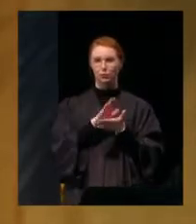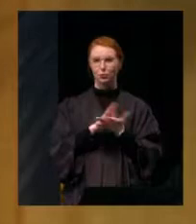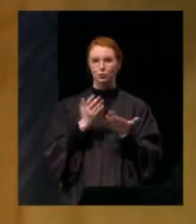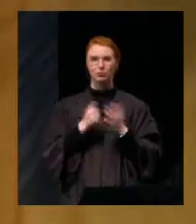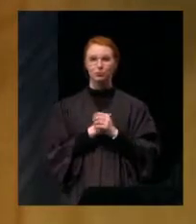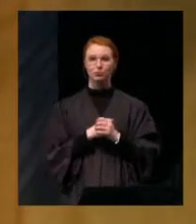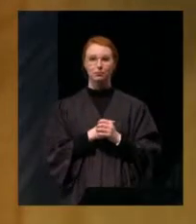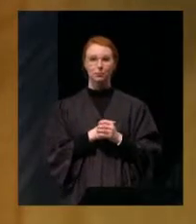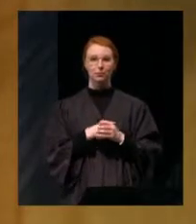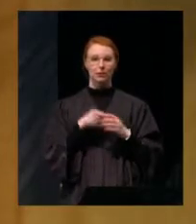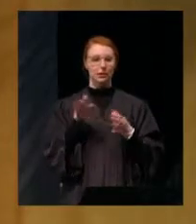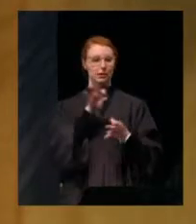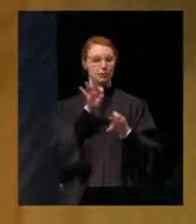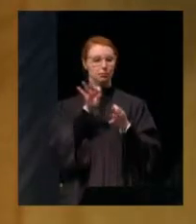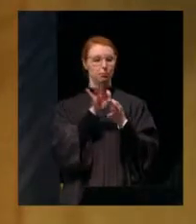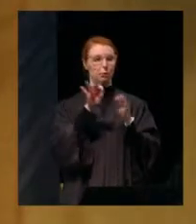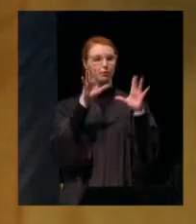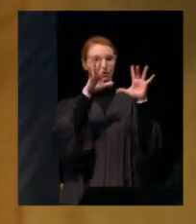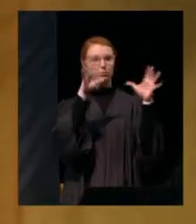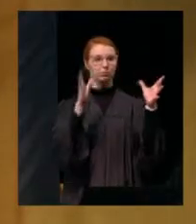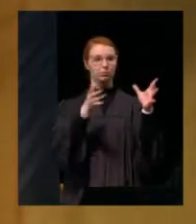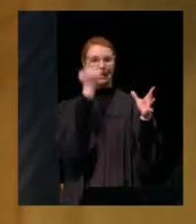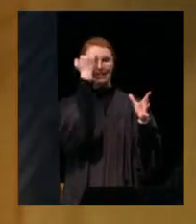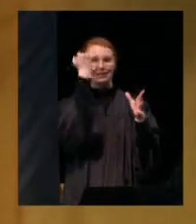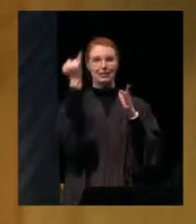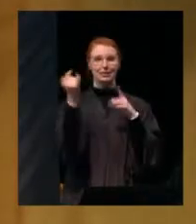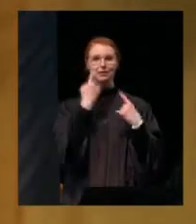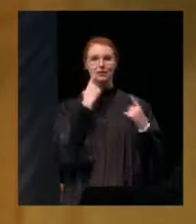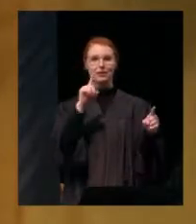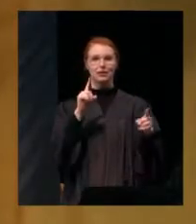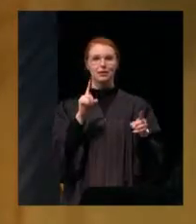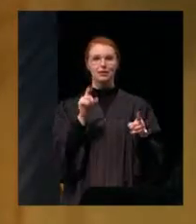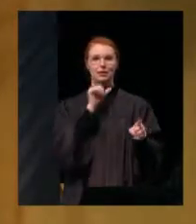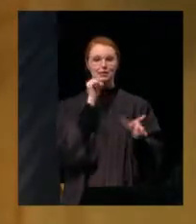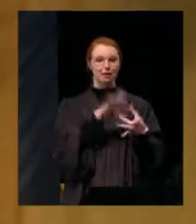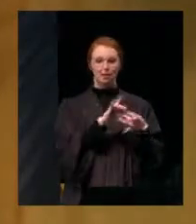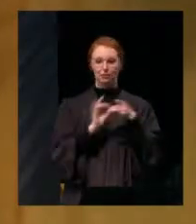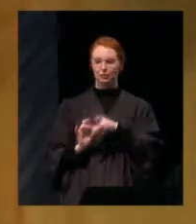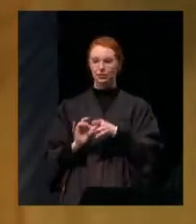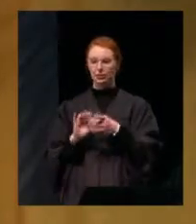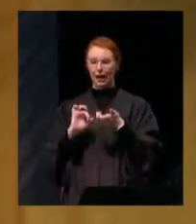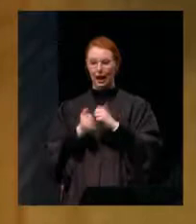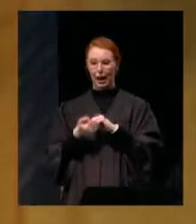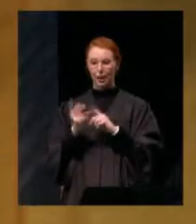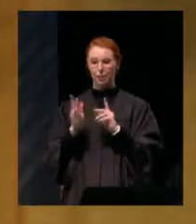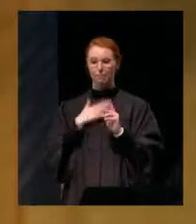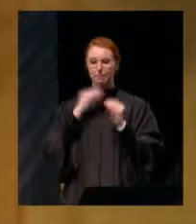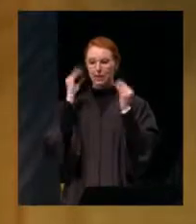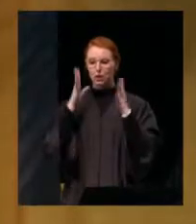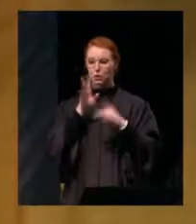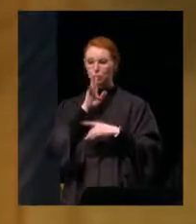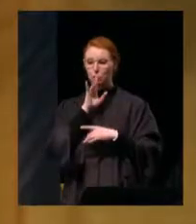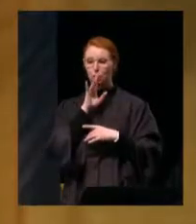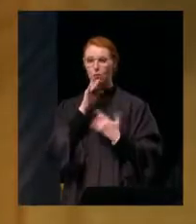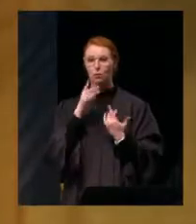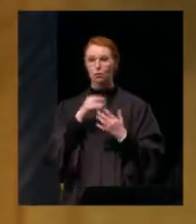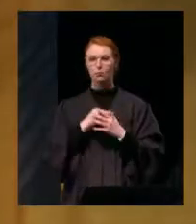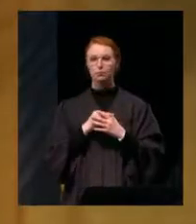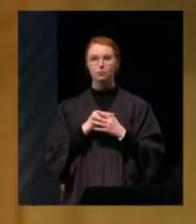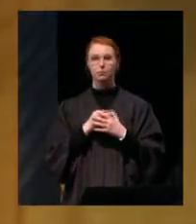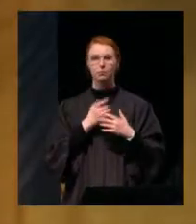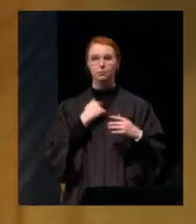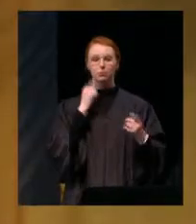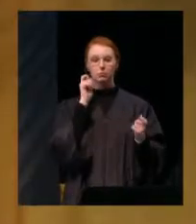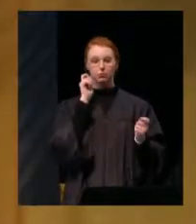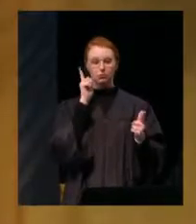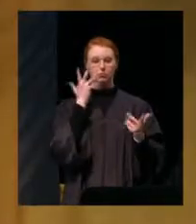This perfect ideal of success is nothing compared to what we were taught at South High. After my surprise, I